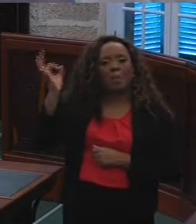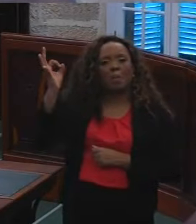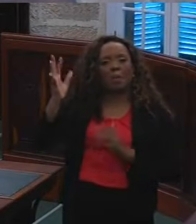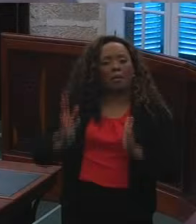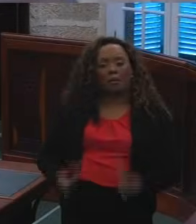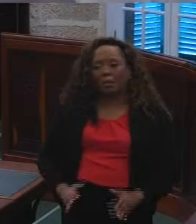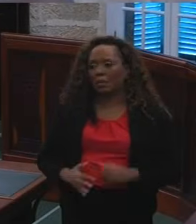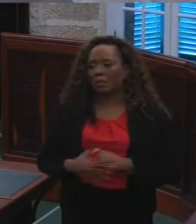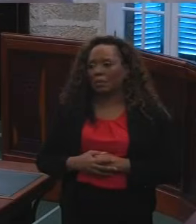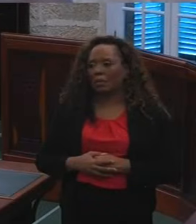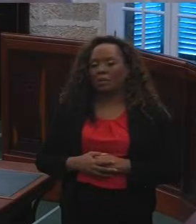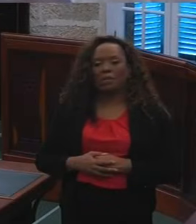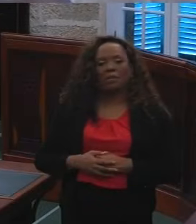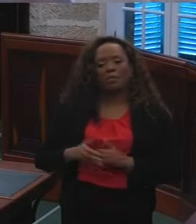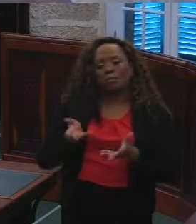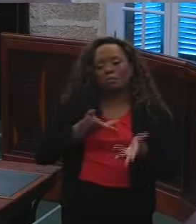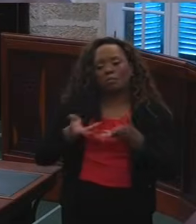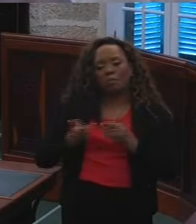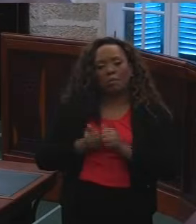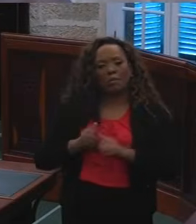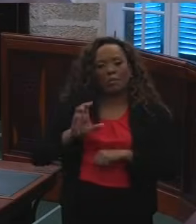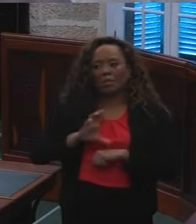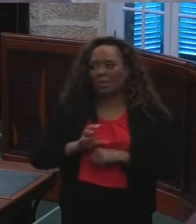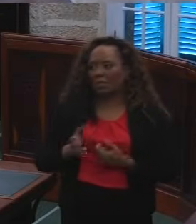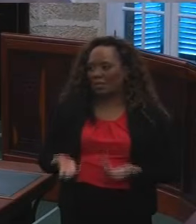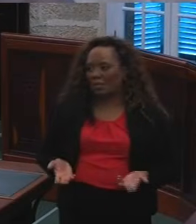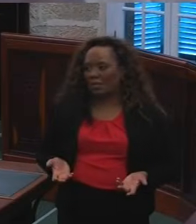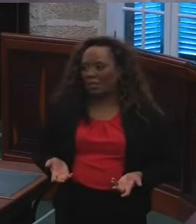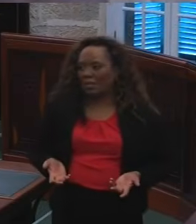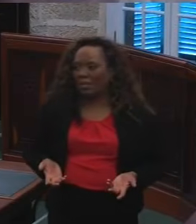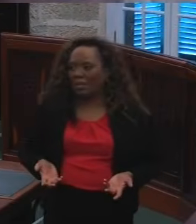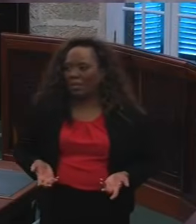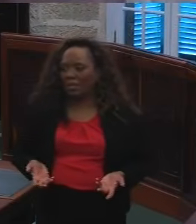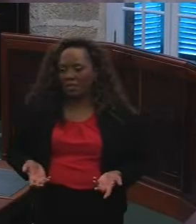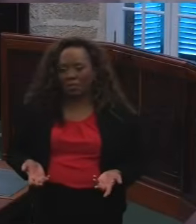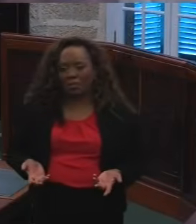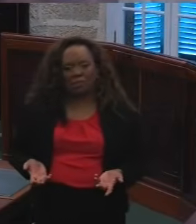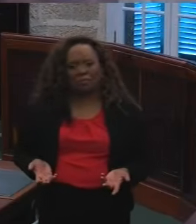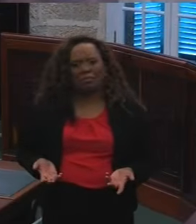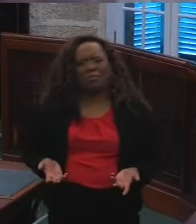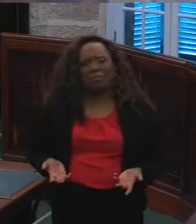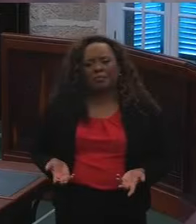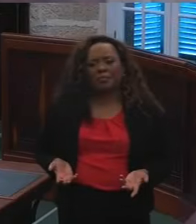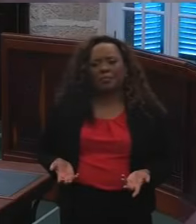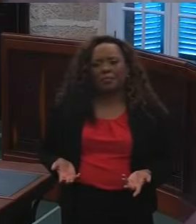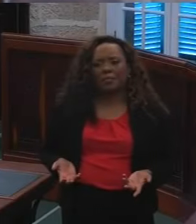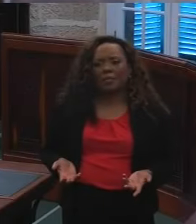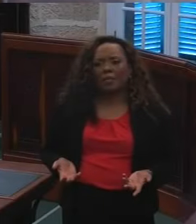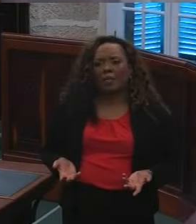cannot happen when you press the button on a cell phone. Unfortunately, it